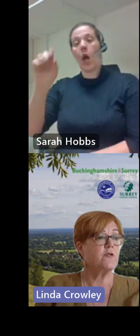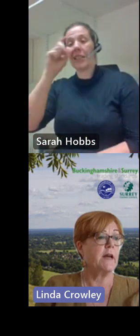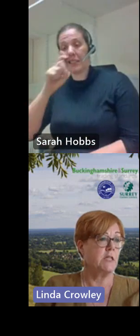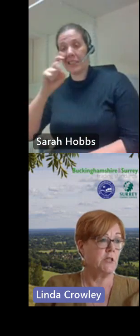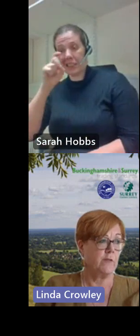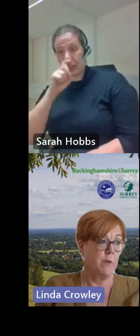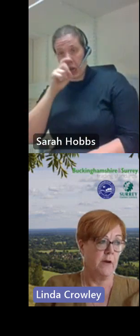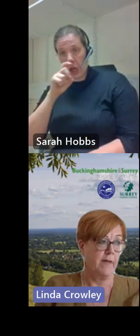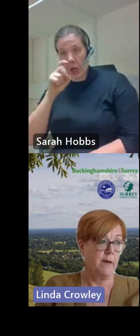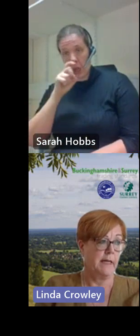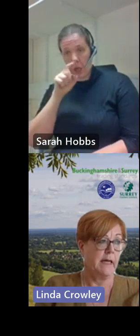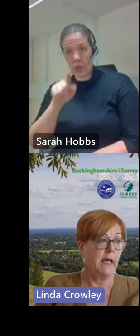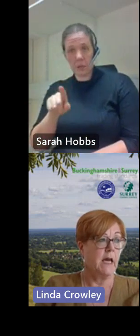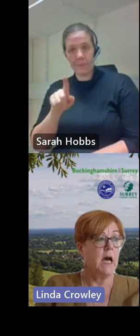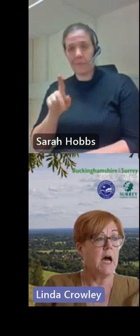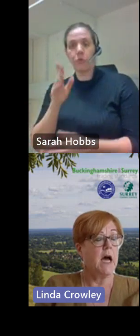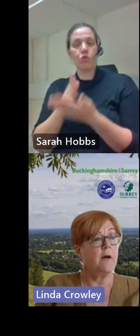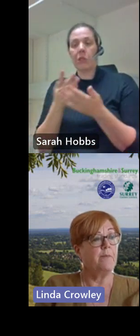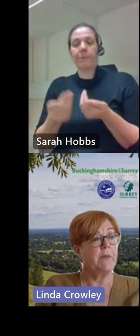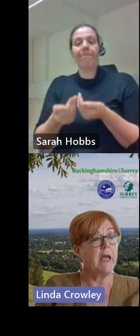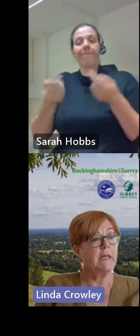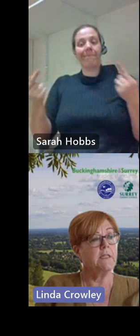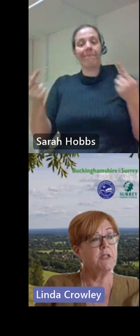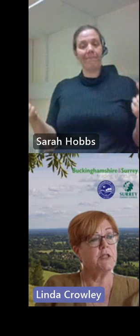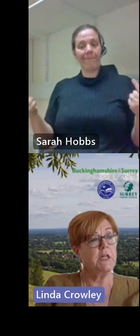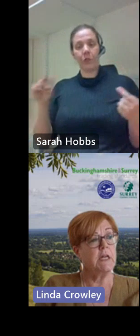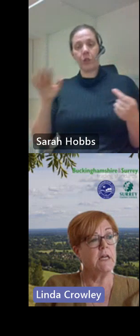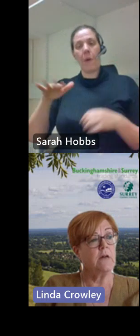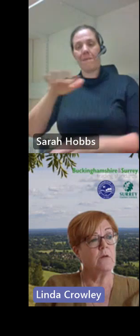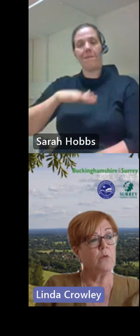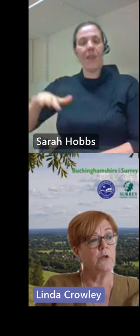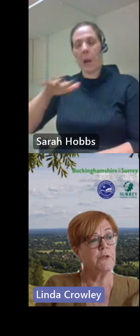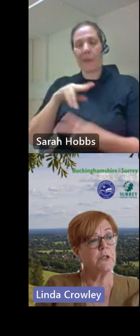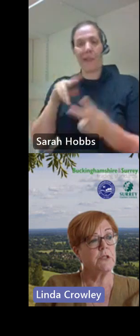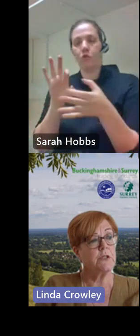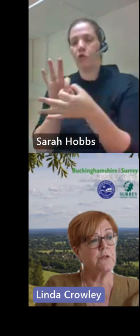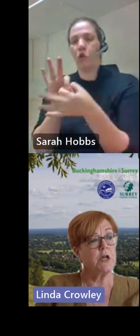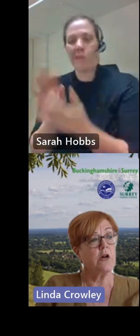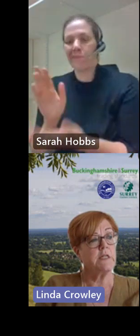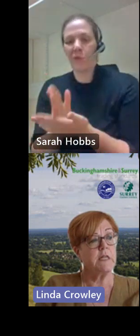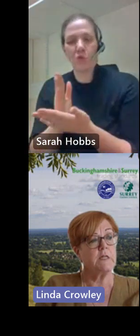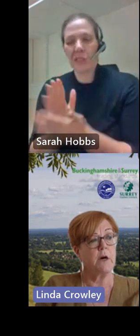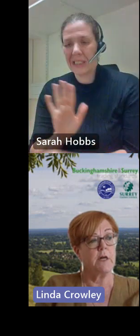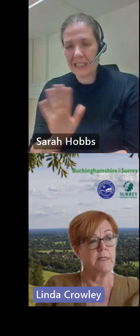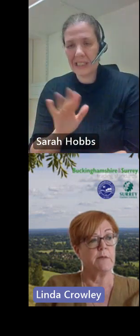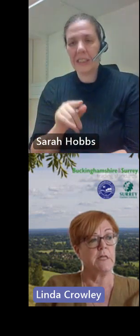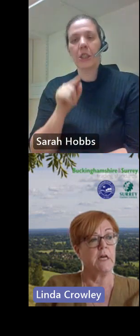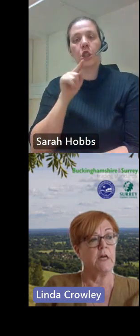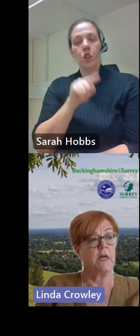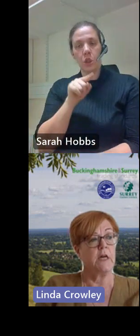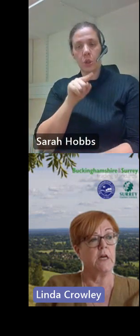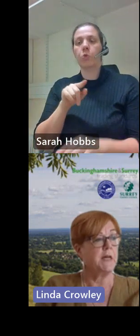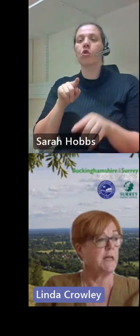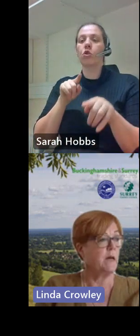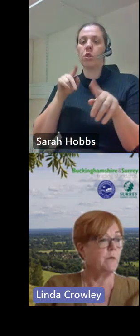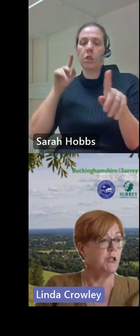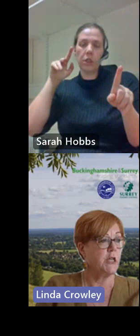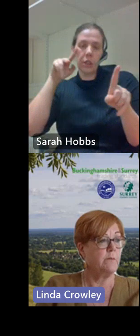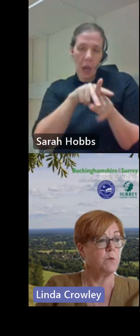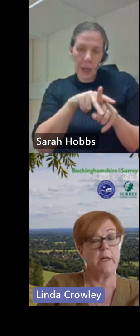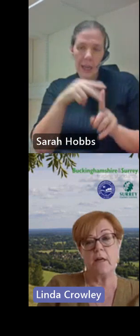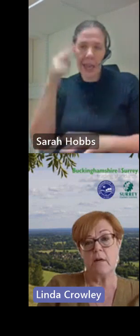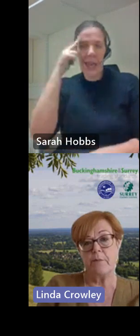largely estranged from her family, and she was targeted by somebody who claimed their